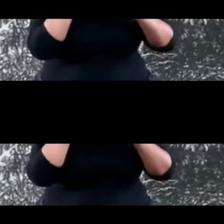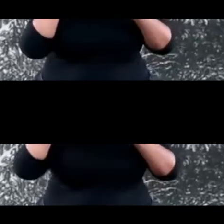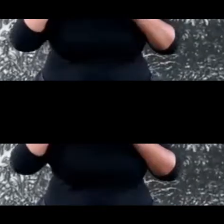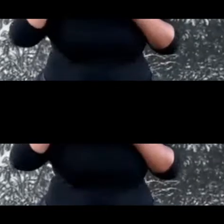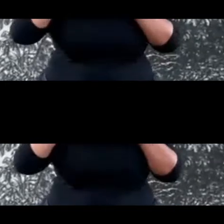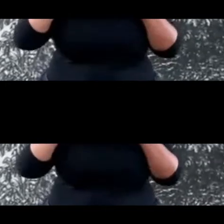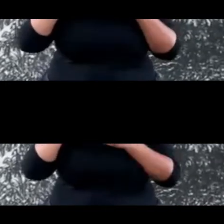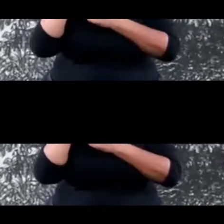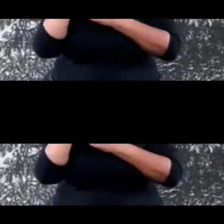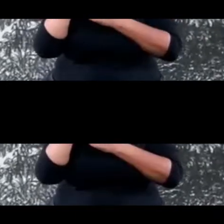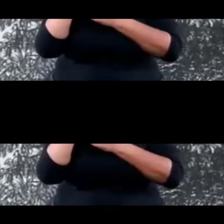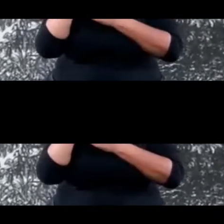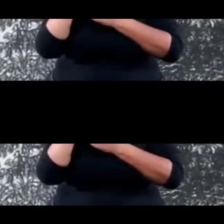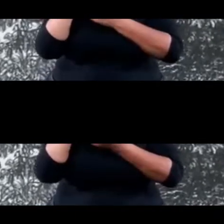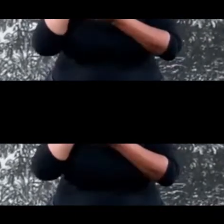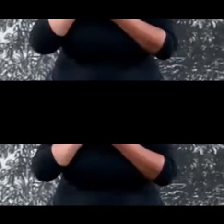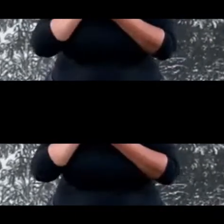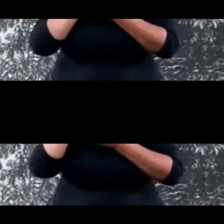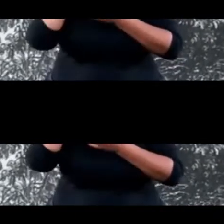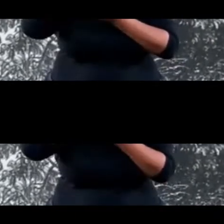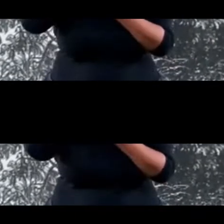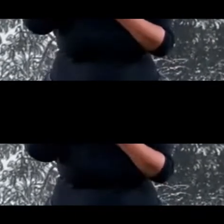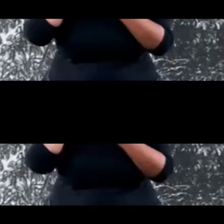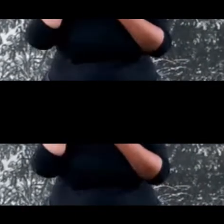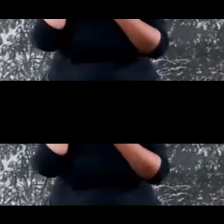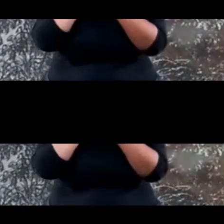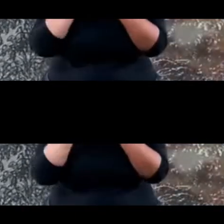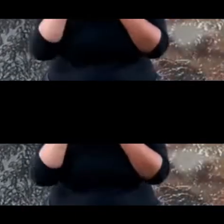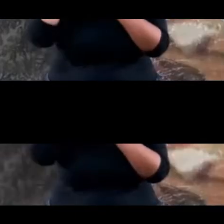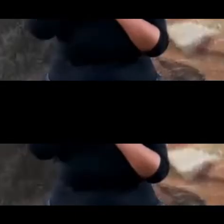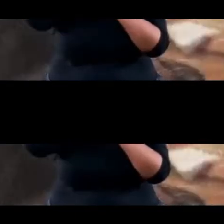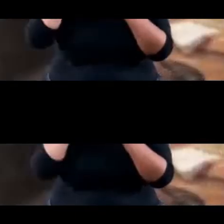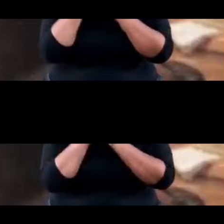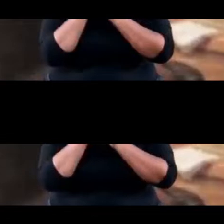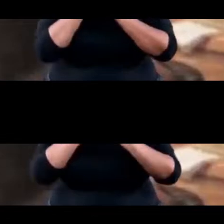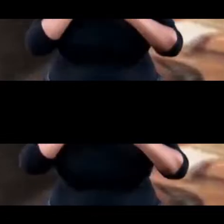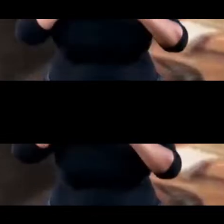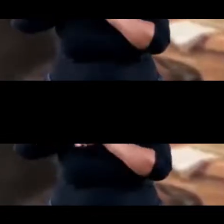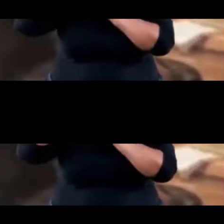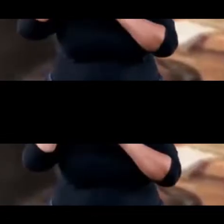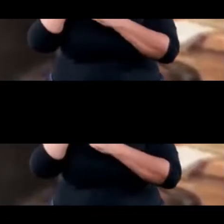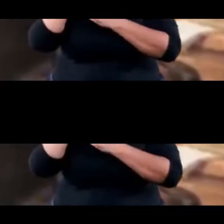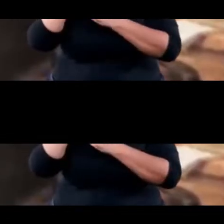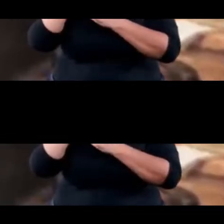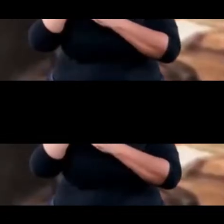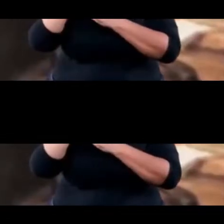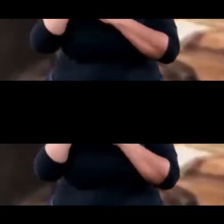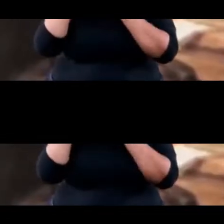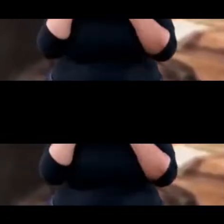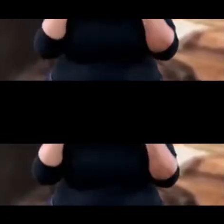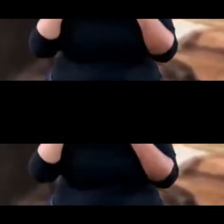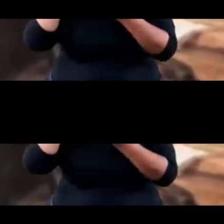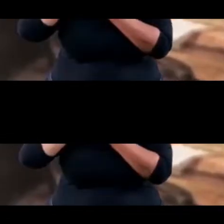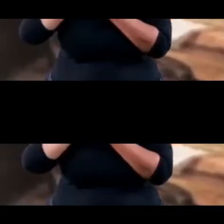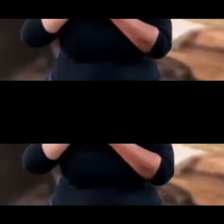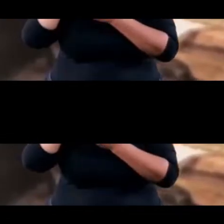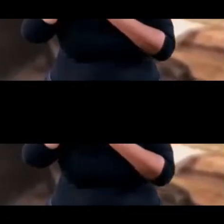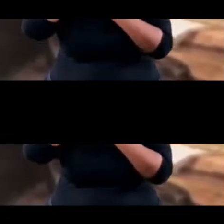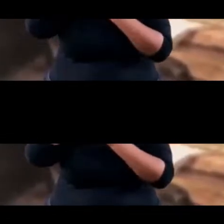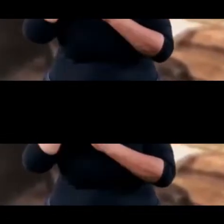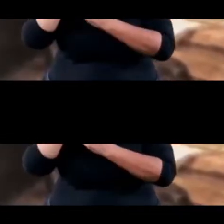place called the Dame School, where they learned how to read or write. They also attended a Latin grammar school where they would